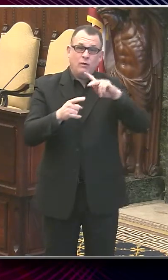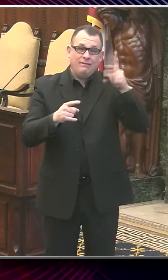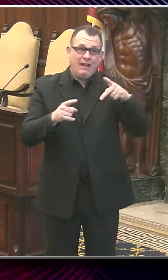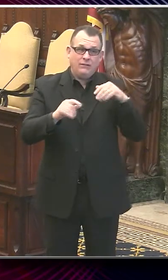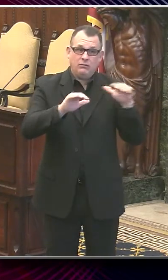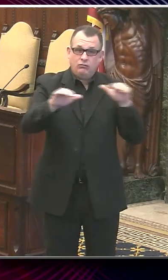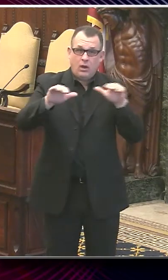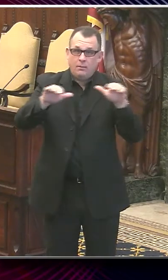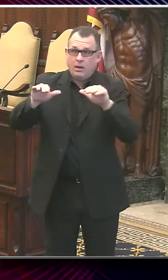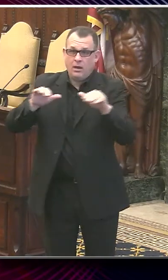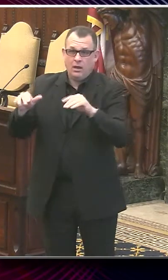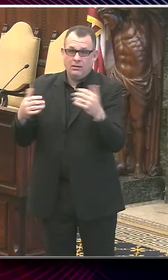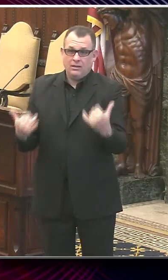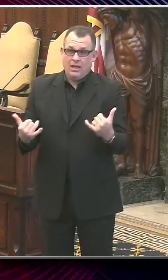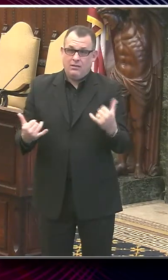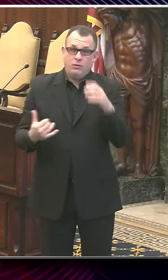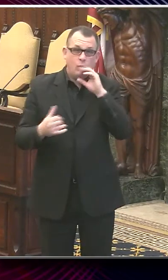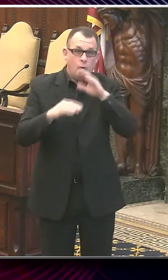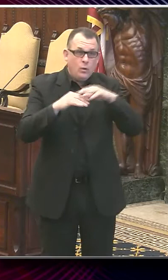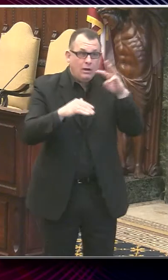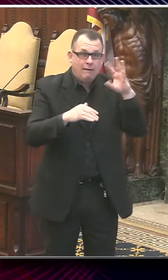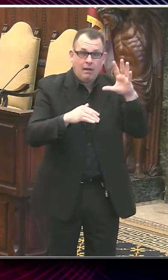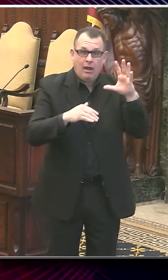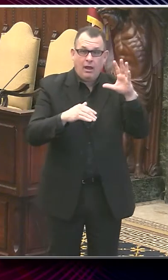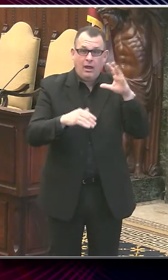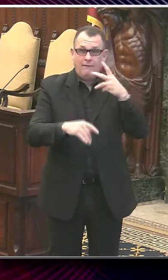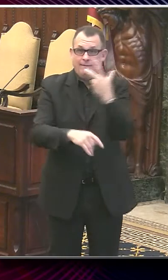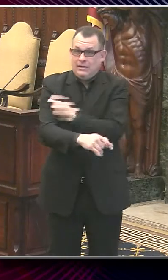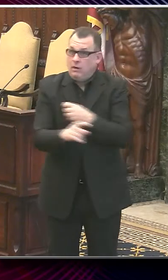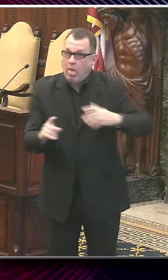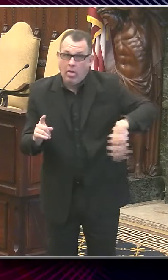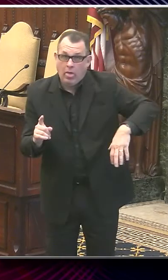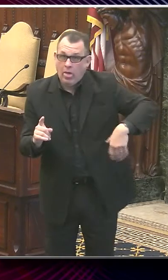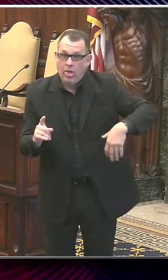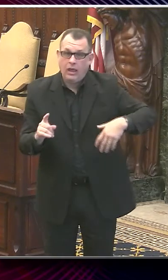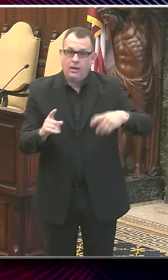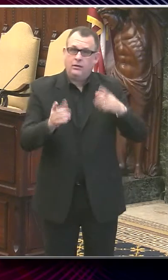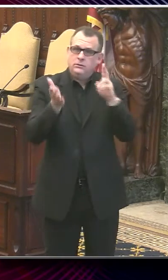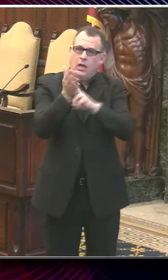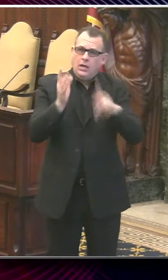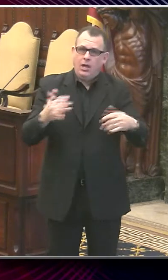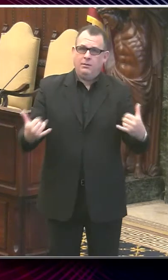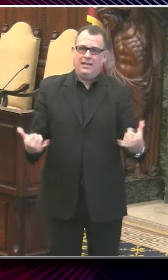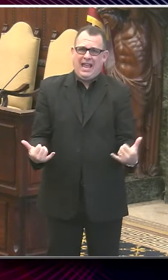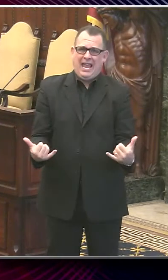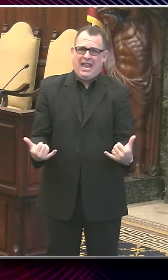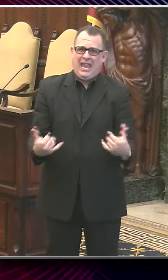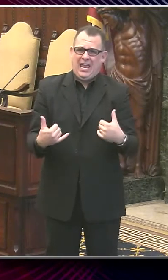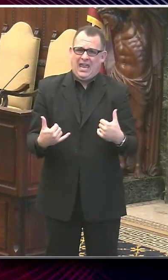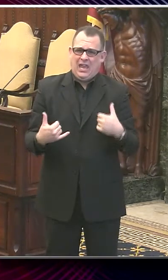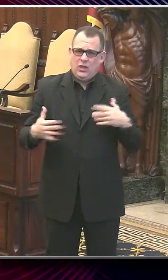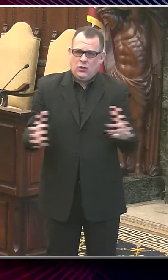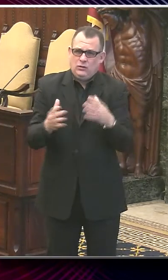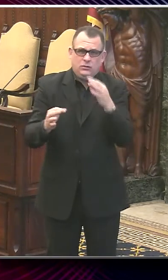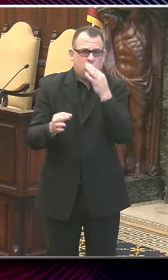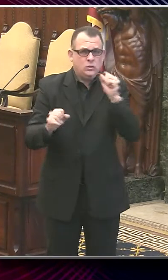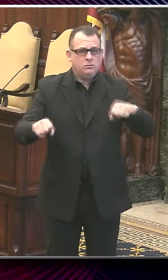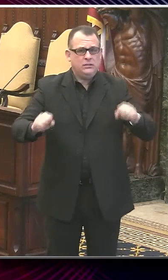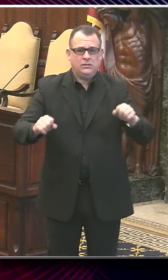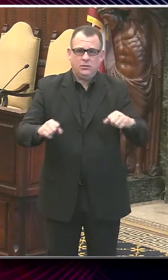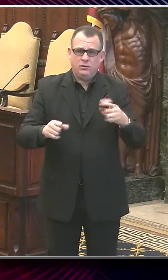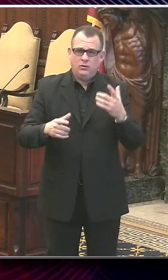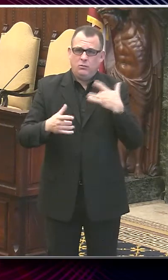is if you're over 65, not vaccinated yet, sign up now and get vaccinated as soon as possible. Don't